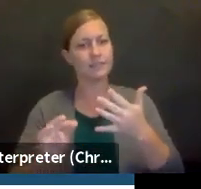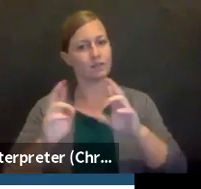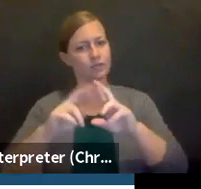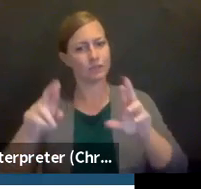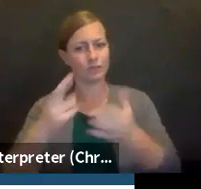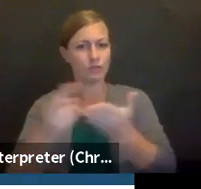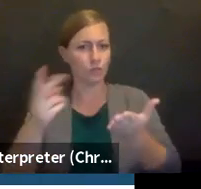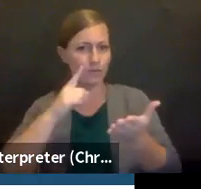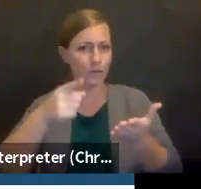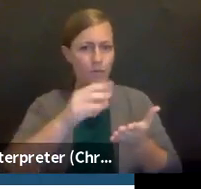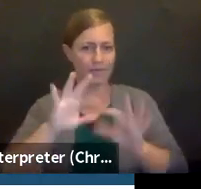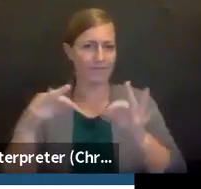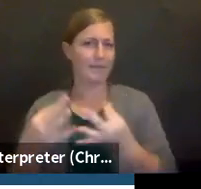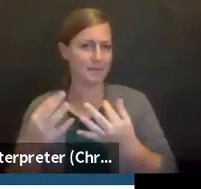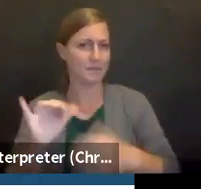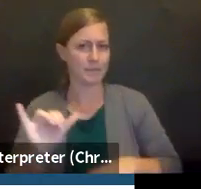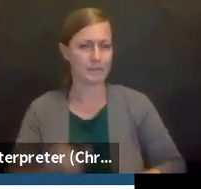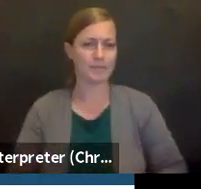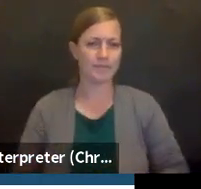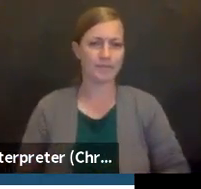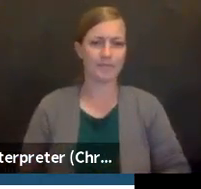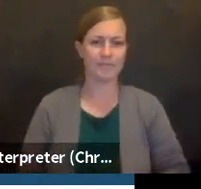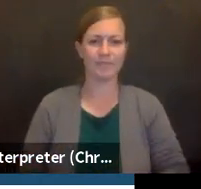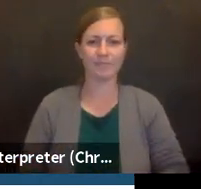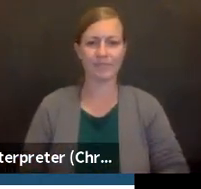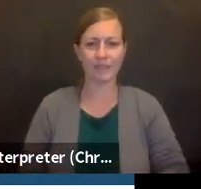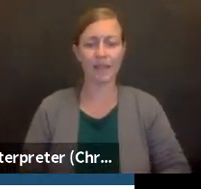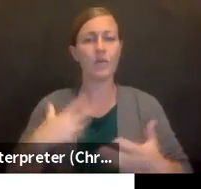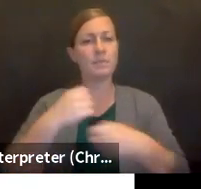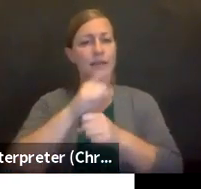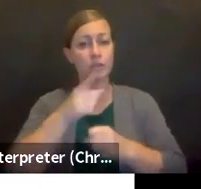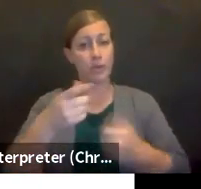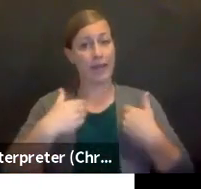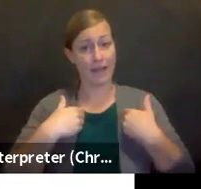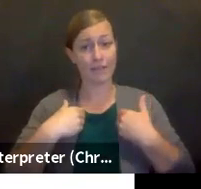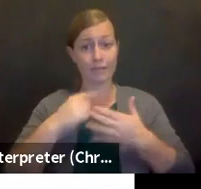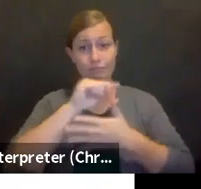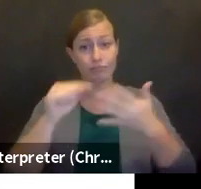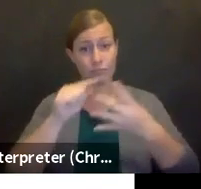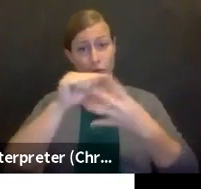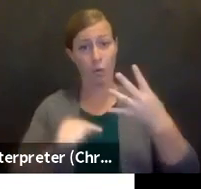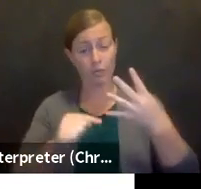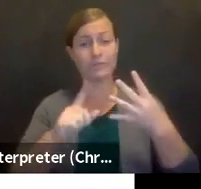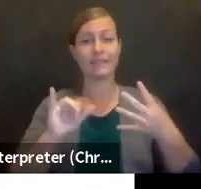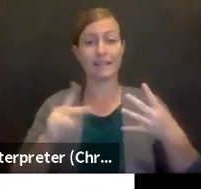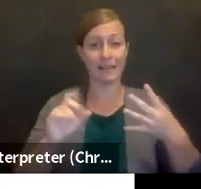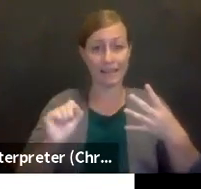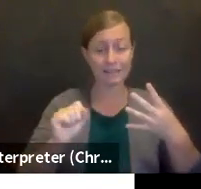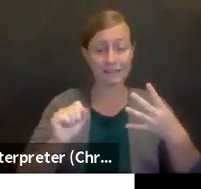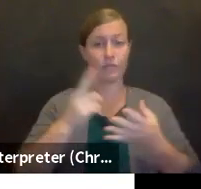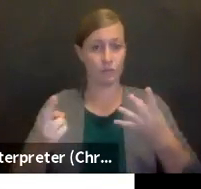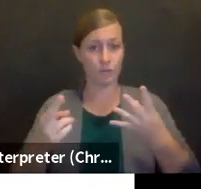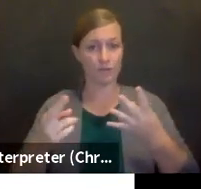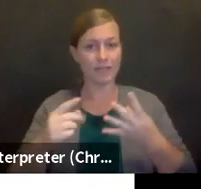well. So wanted to make sure you had those links and resources. This slide deck, like I said, was in day